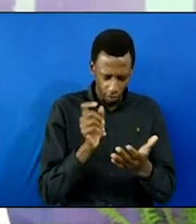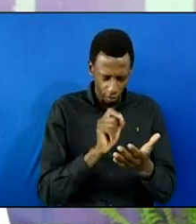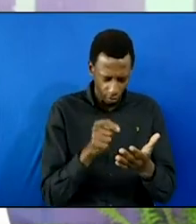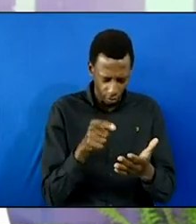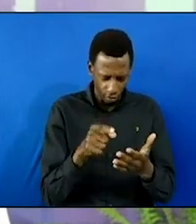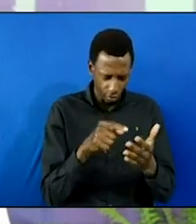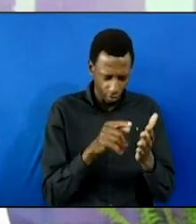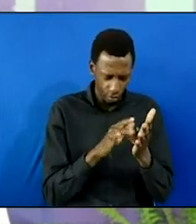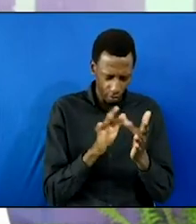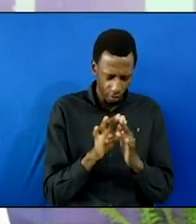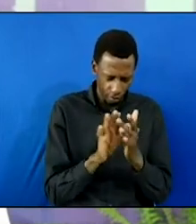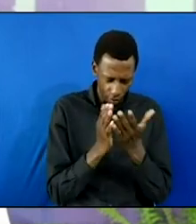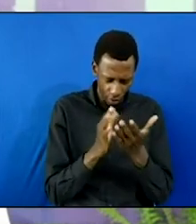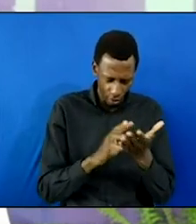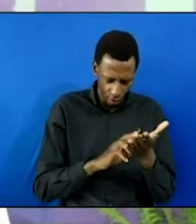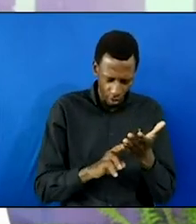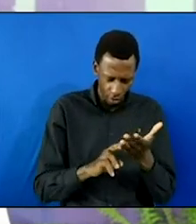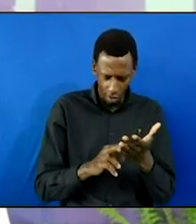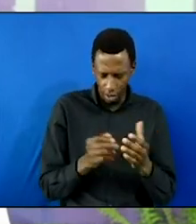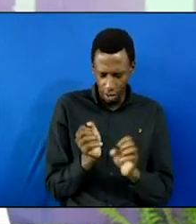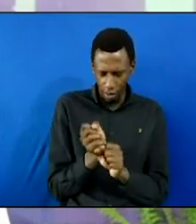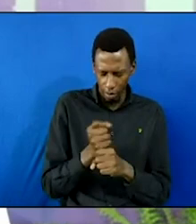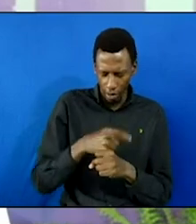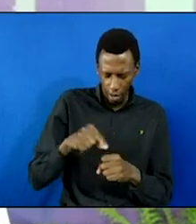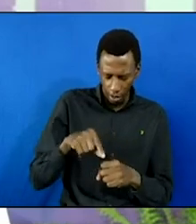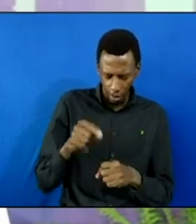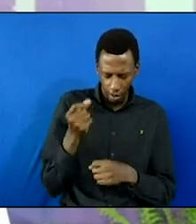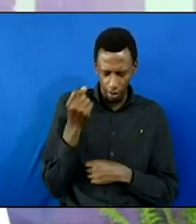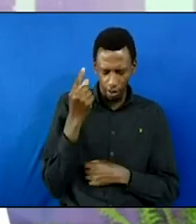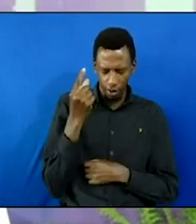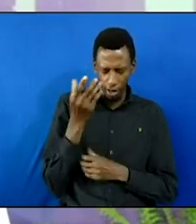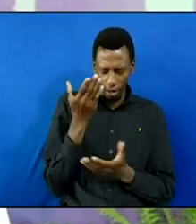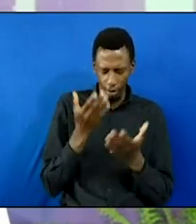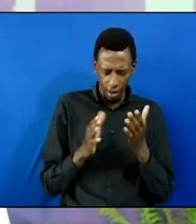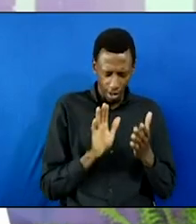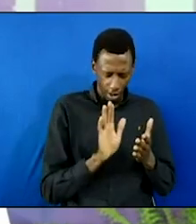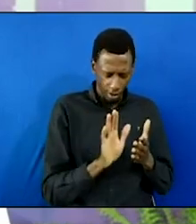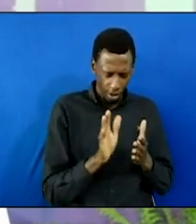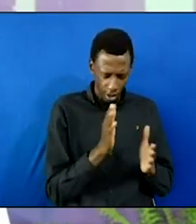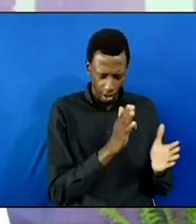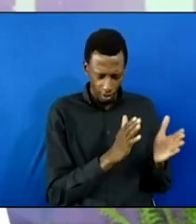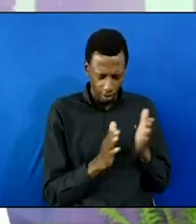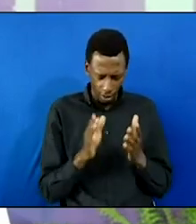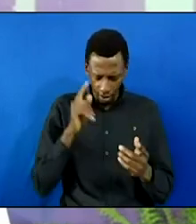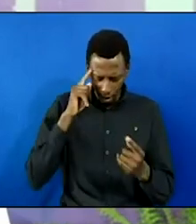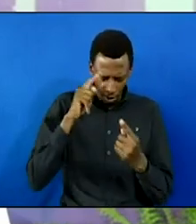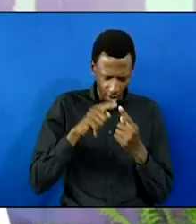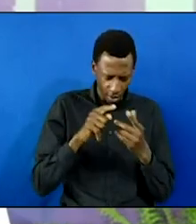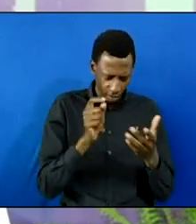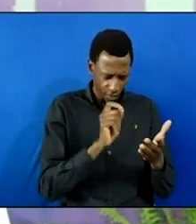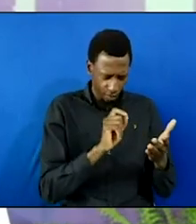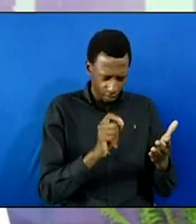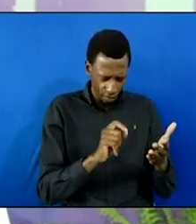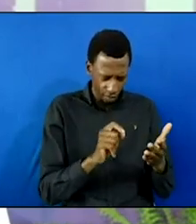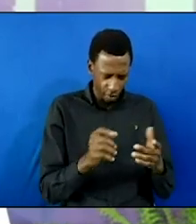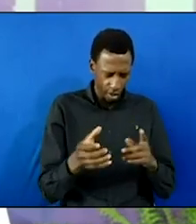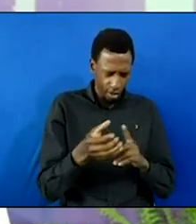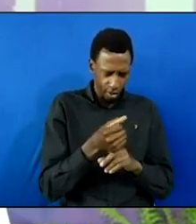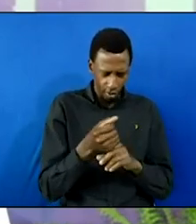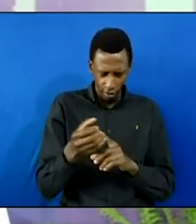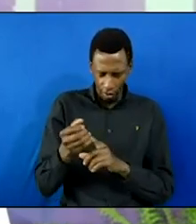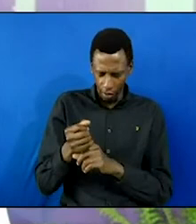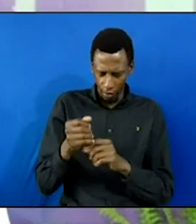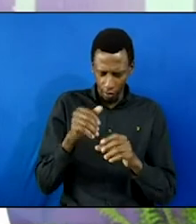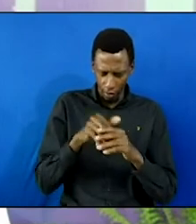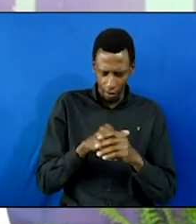its understanding. May its designed purpose for its writing be achieved in each one and every one